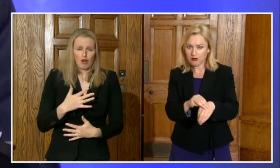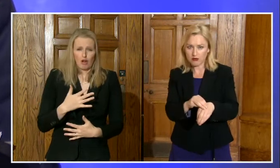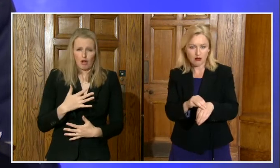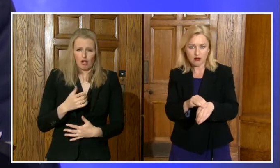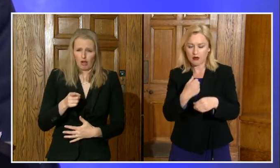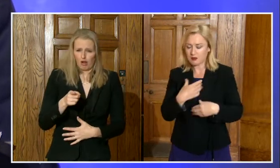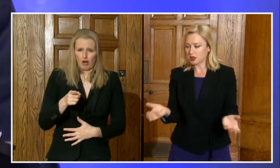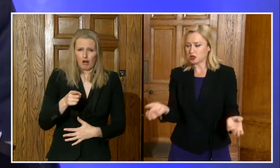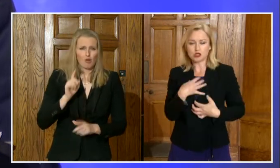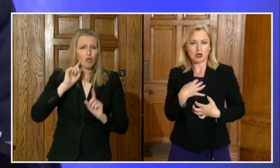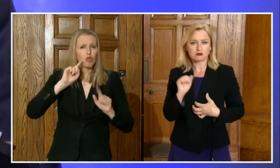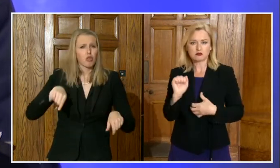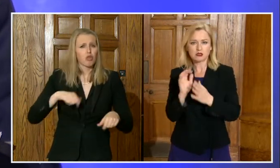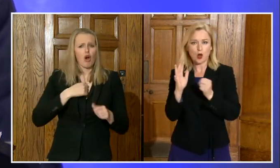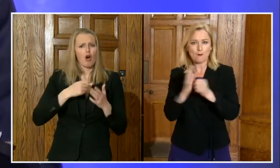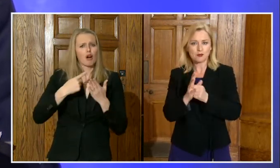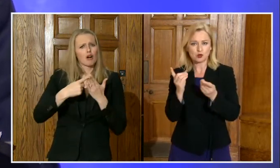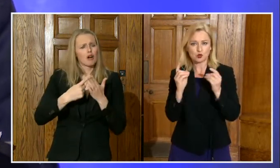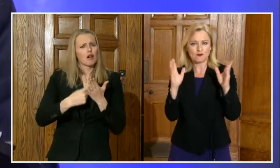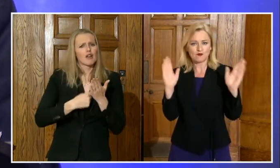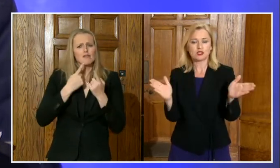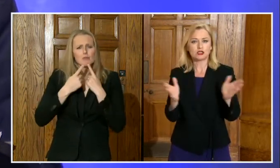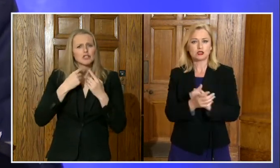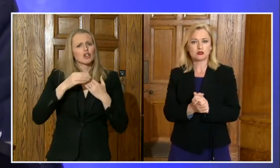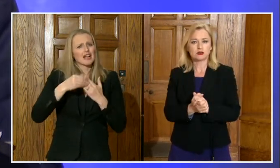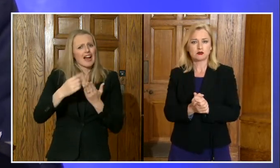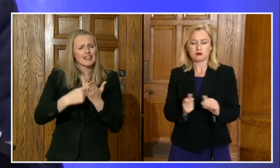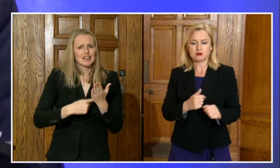the guidance that we'd been issuing, I think was a sharp